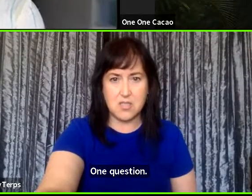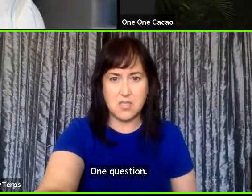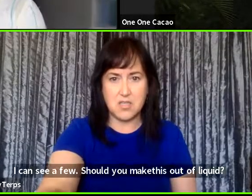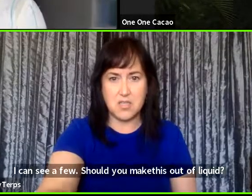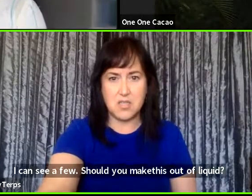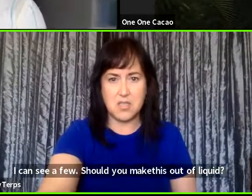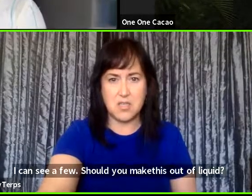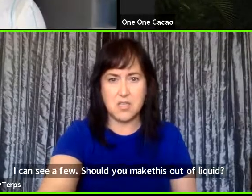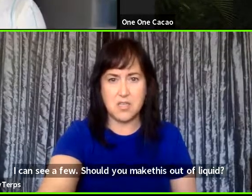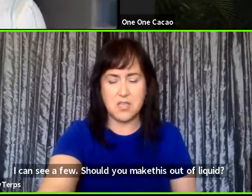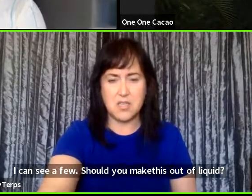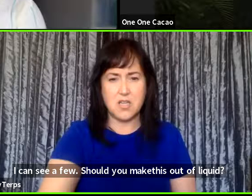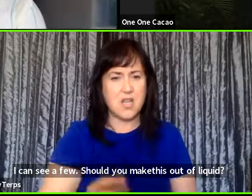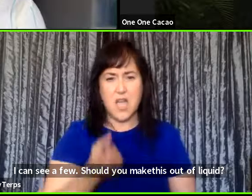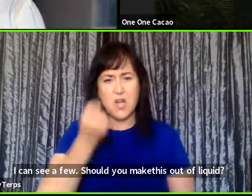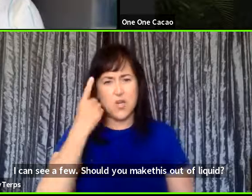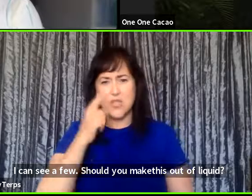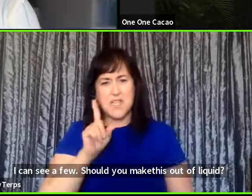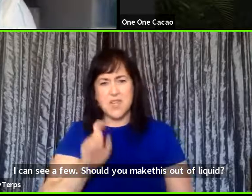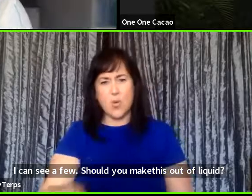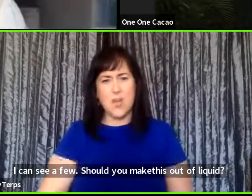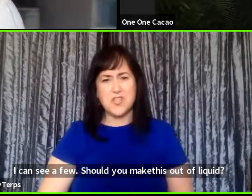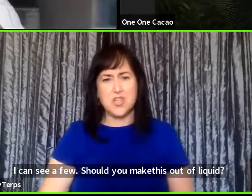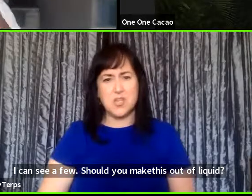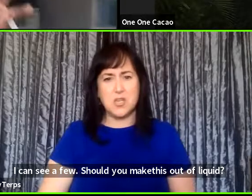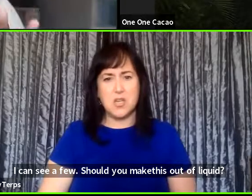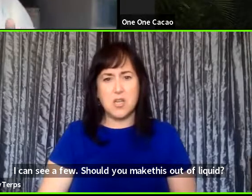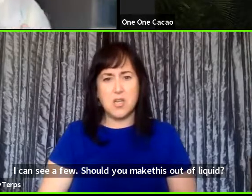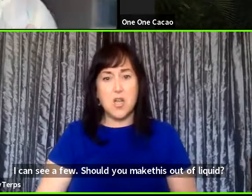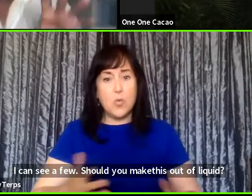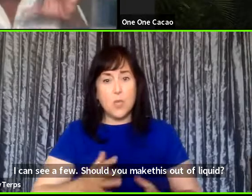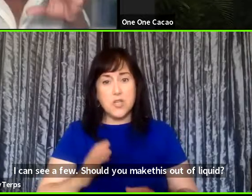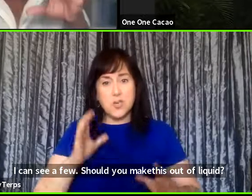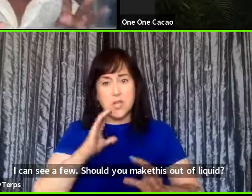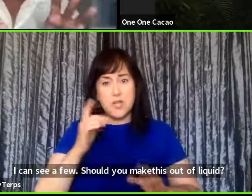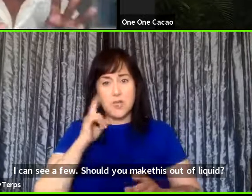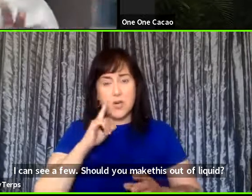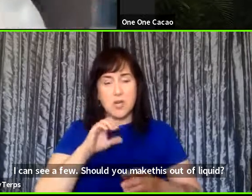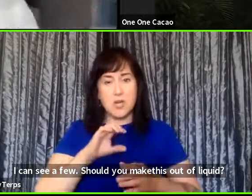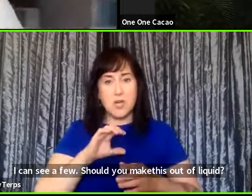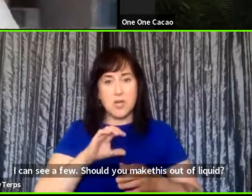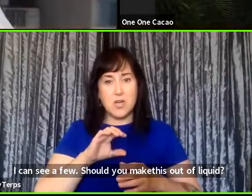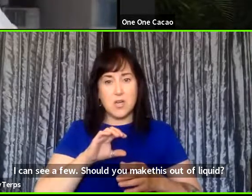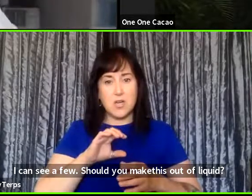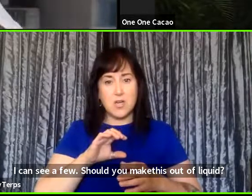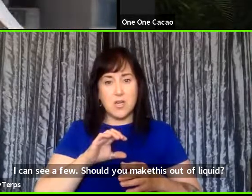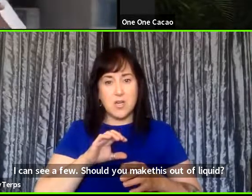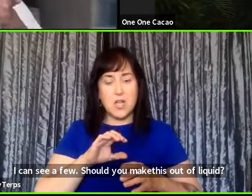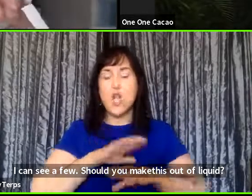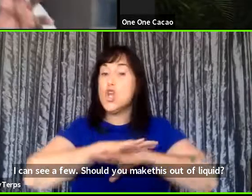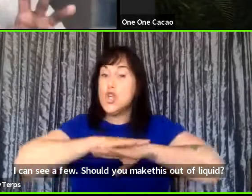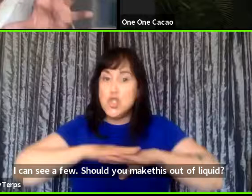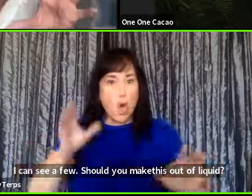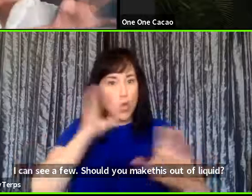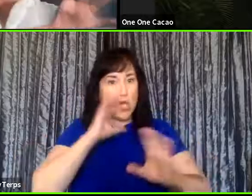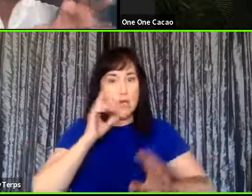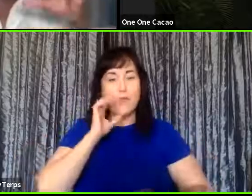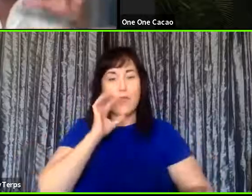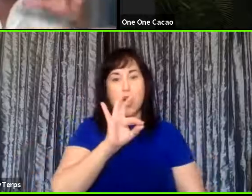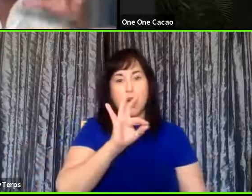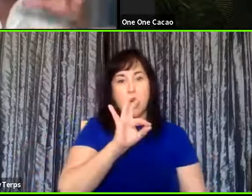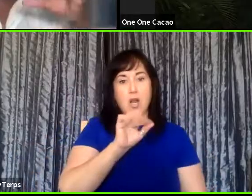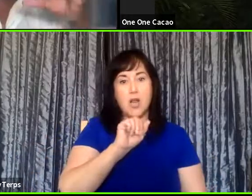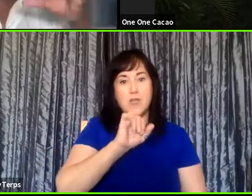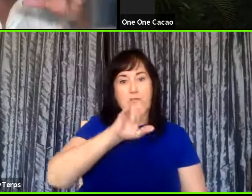what you mean. What should we look for in ethically sourced chocolate? I'm going to be absolutely truthful. Don't look for fair trade. Fair trade is only,